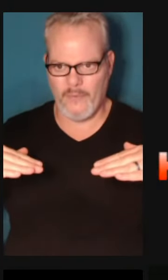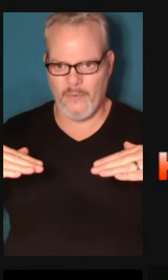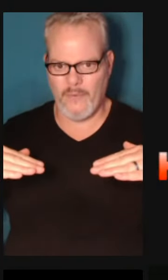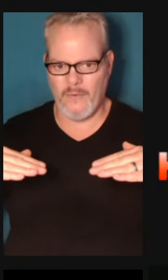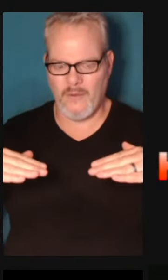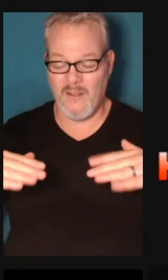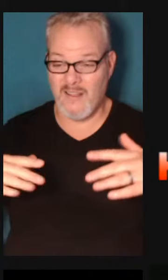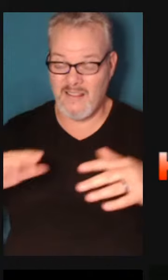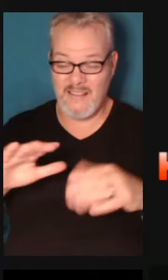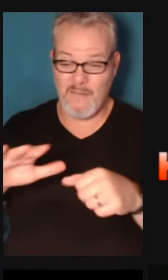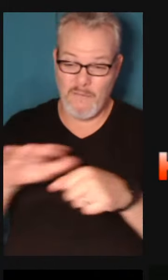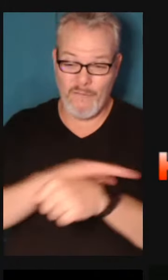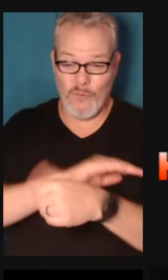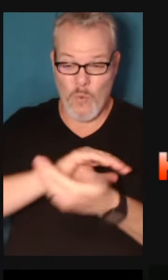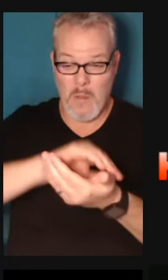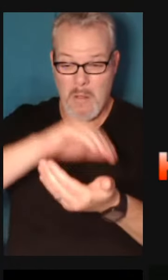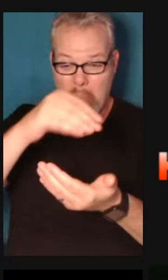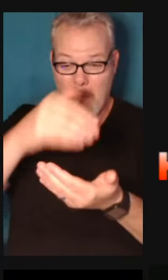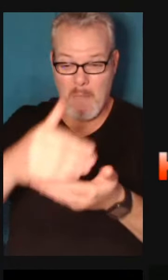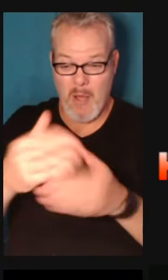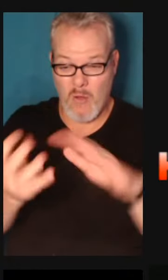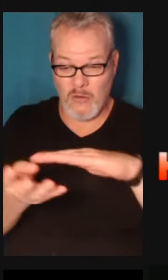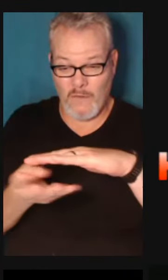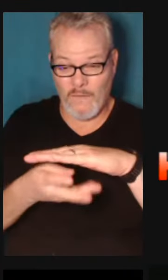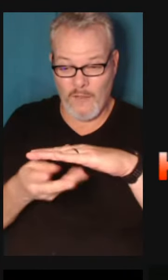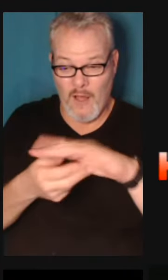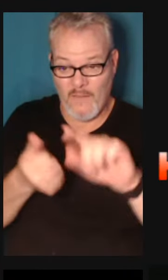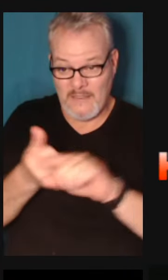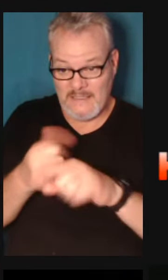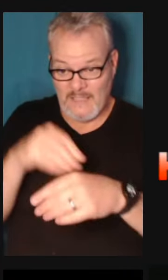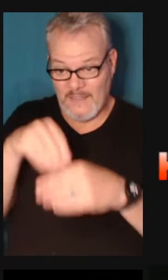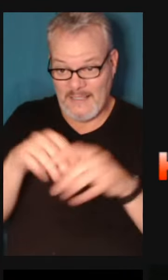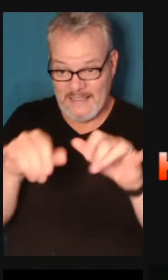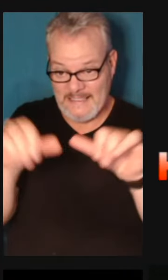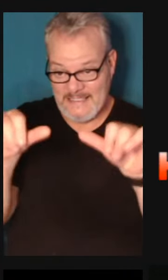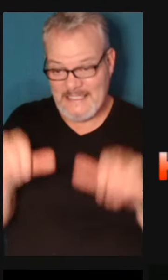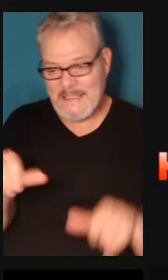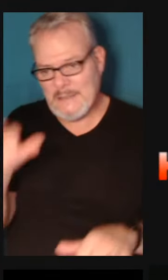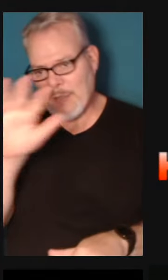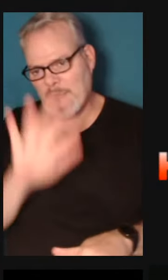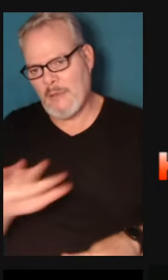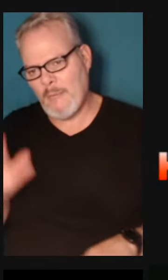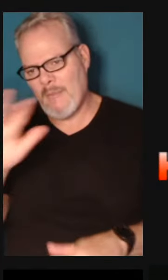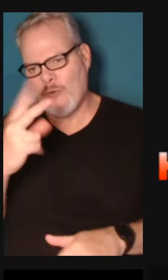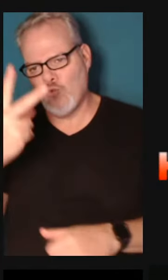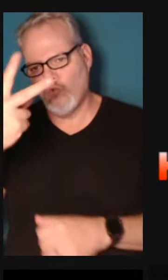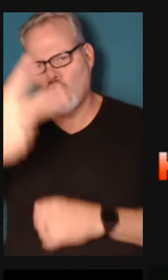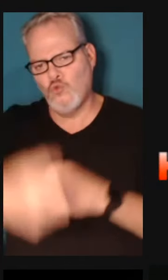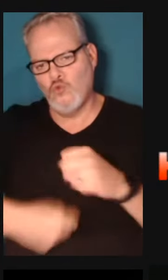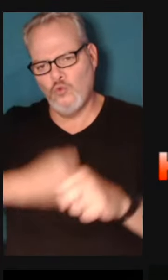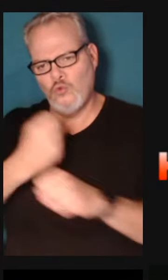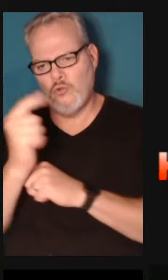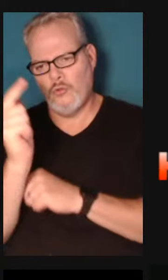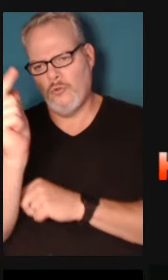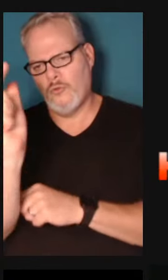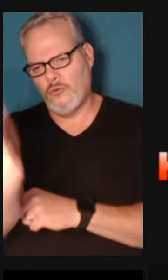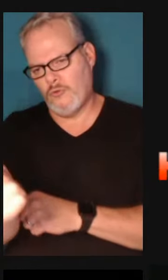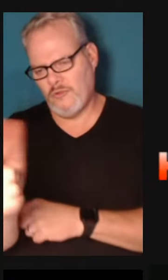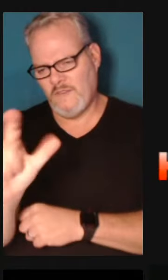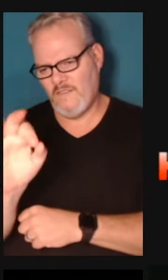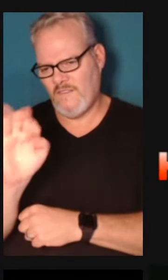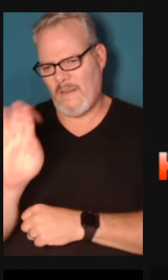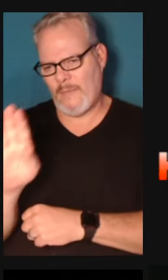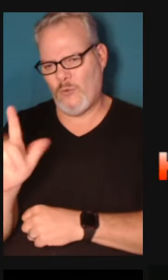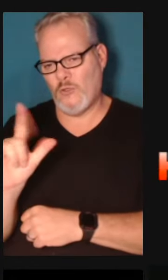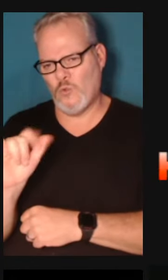of lava overall in the system, then you're looking at something like over 2 years out into February 2028 to reach that kind